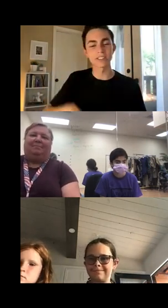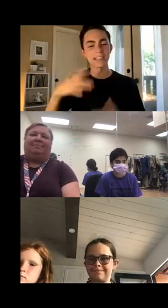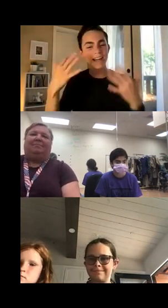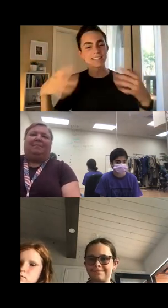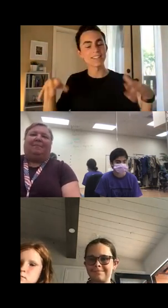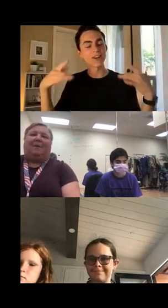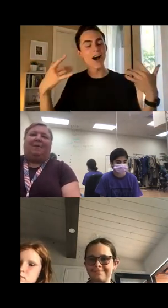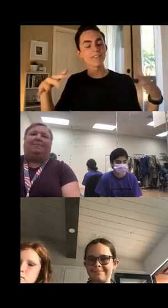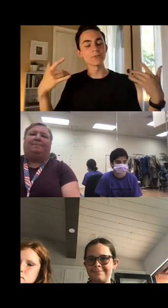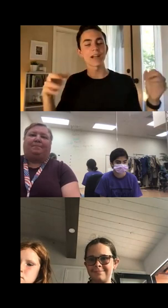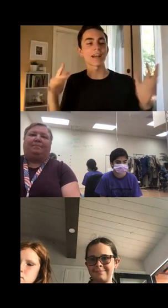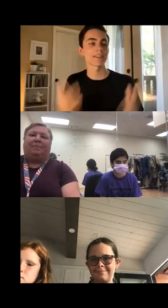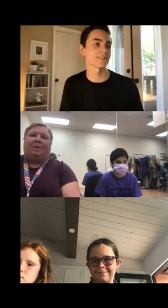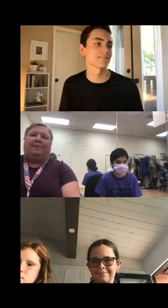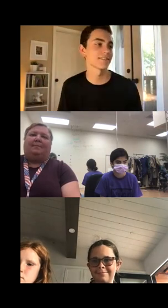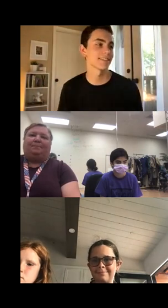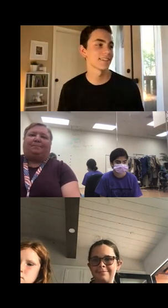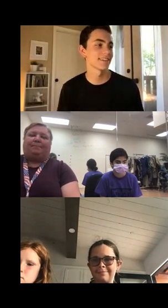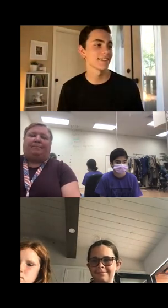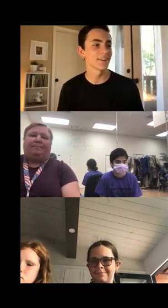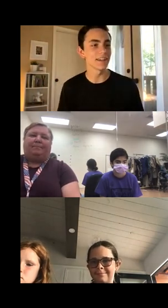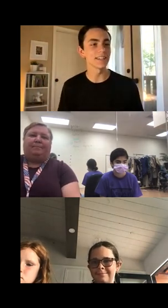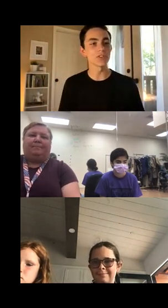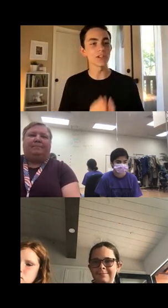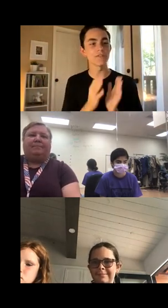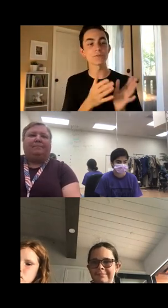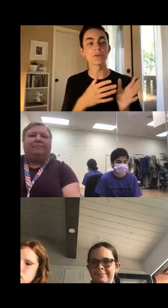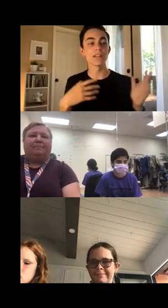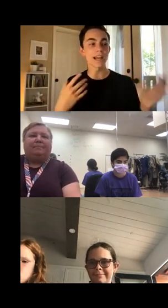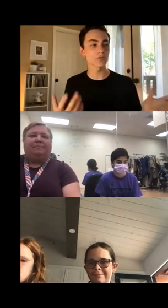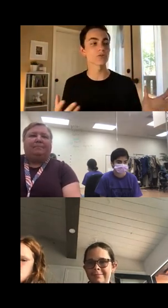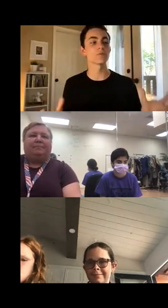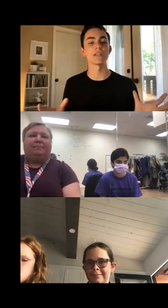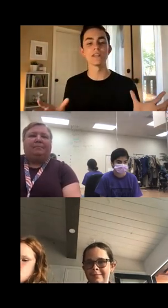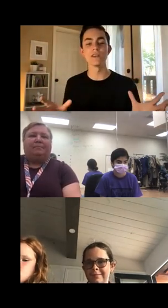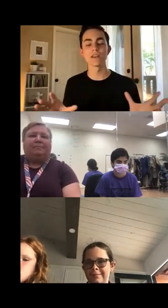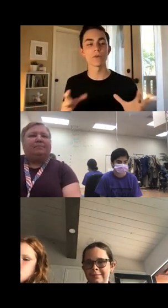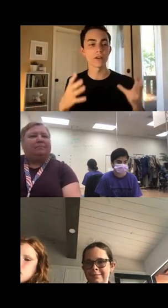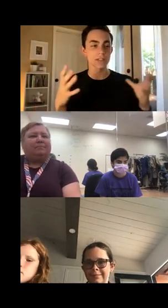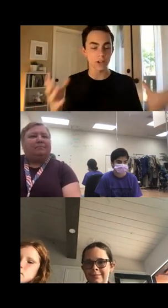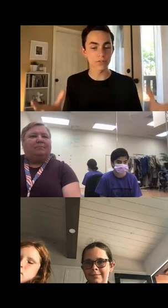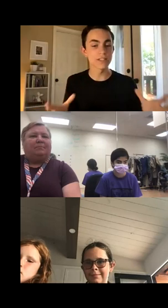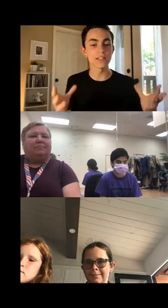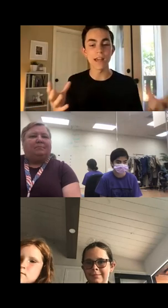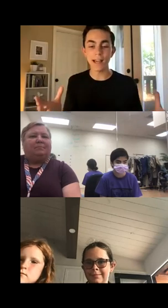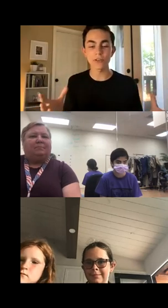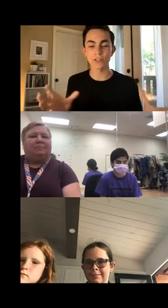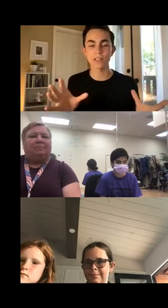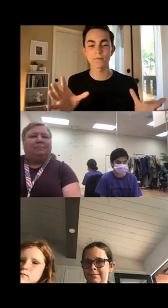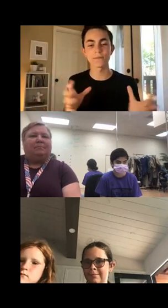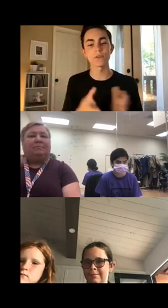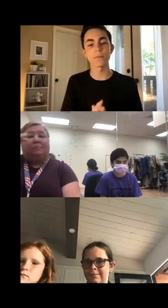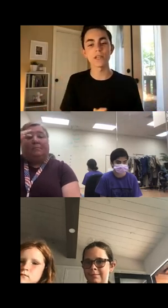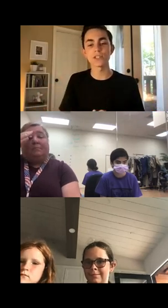hard. Just nice and soft and relaxed. All right, and then try to fingerspell at a natural speed without sacrificing the